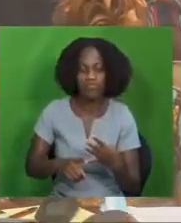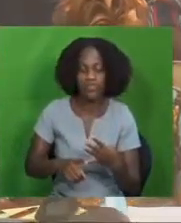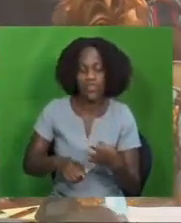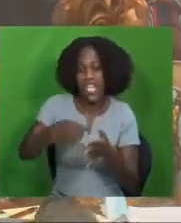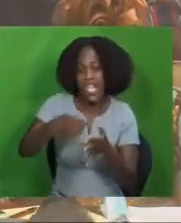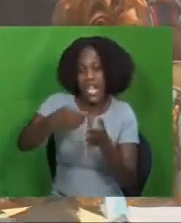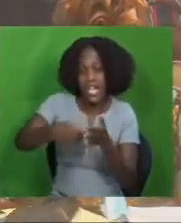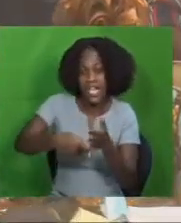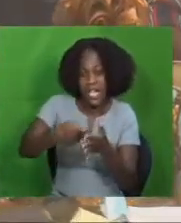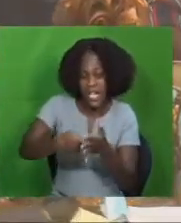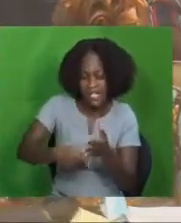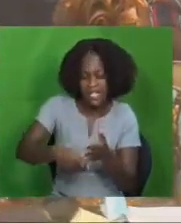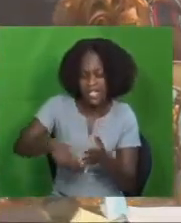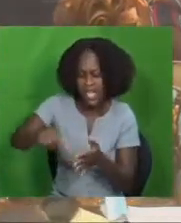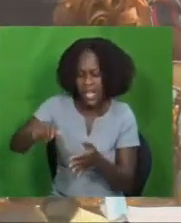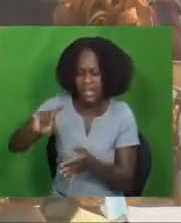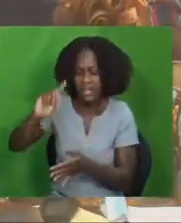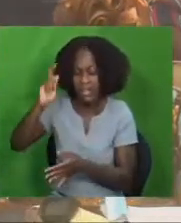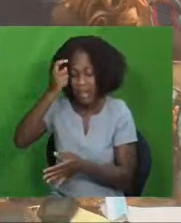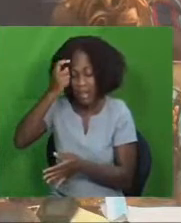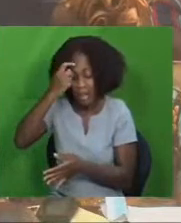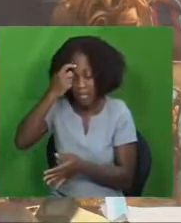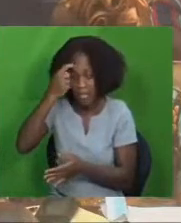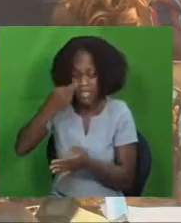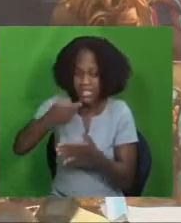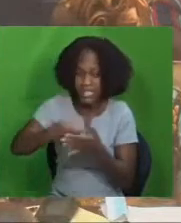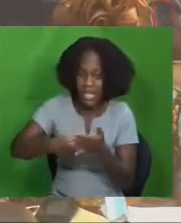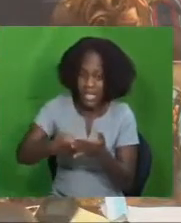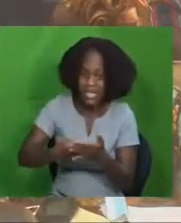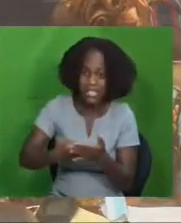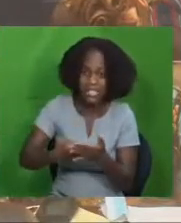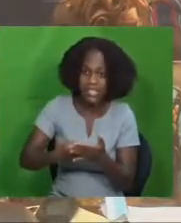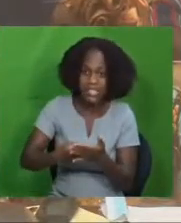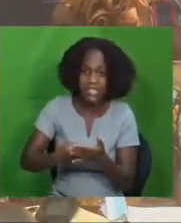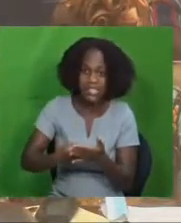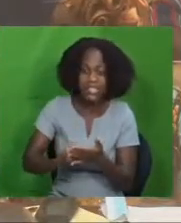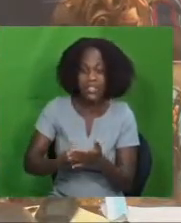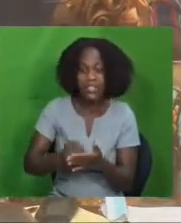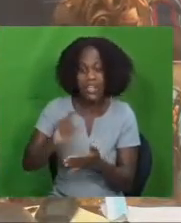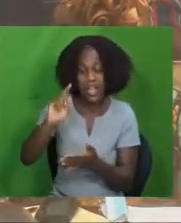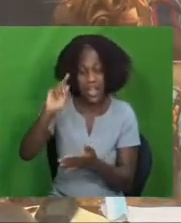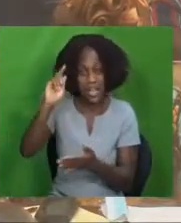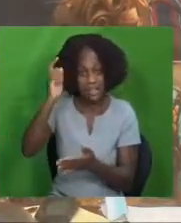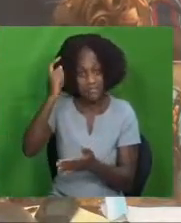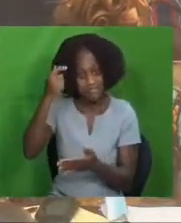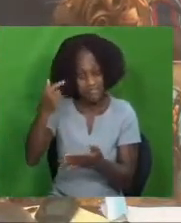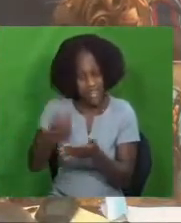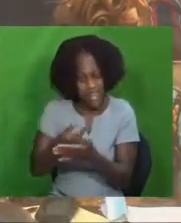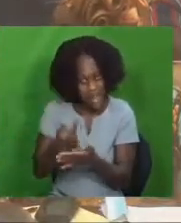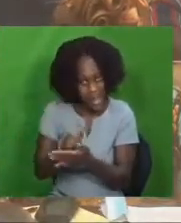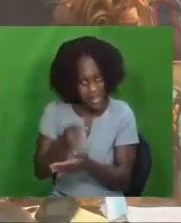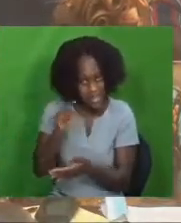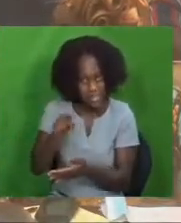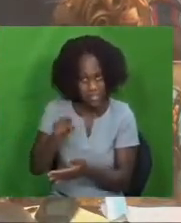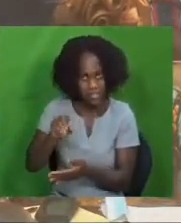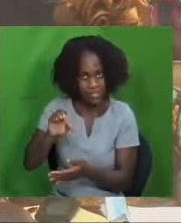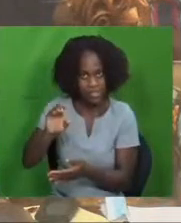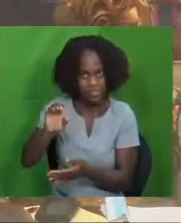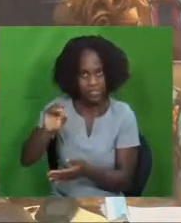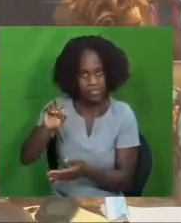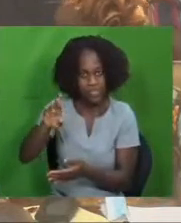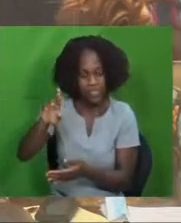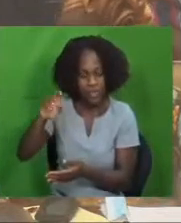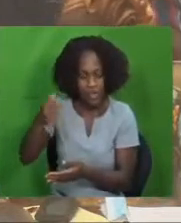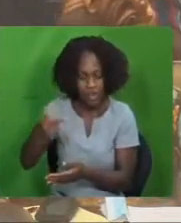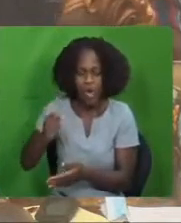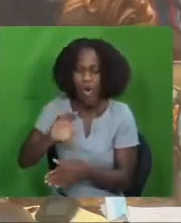other government-related payments done on the Ghana.gov is also exempt from paying these taxes. So government